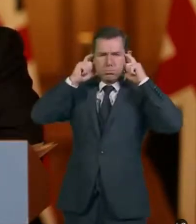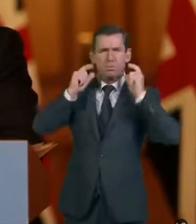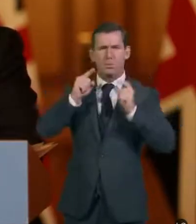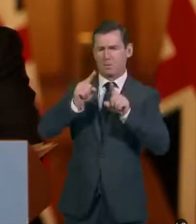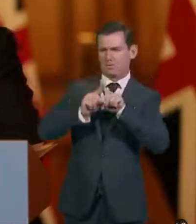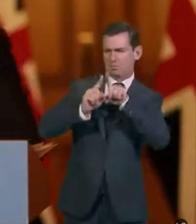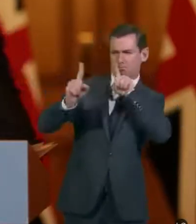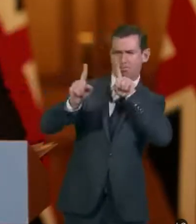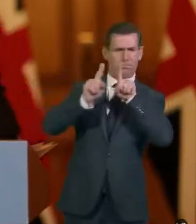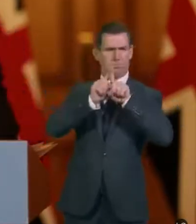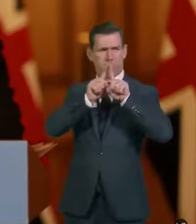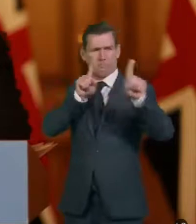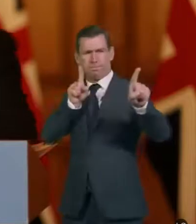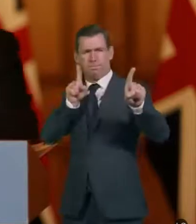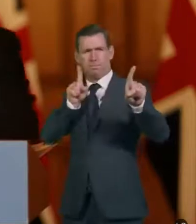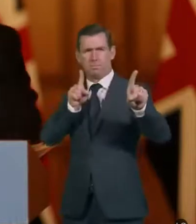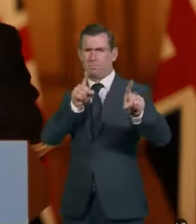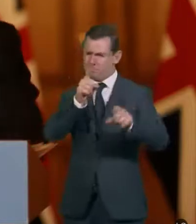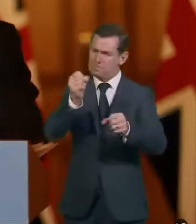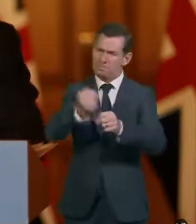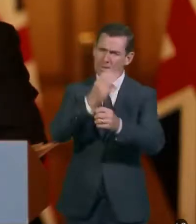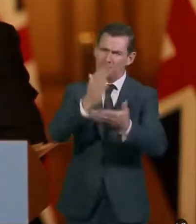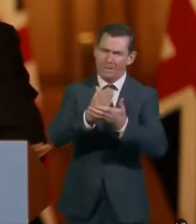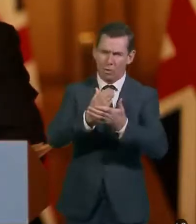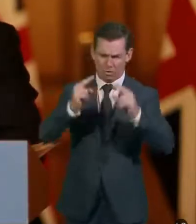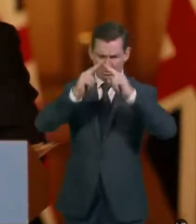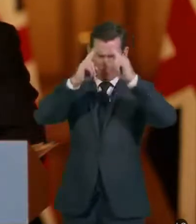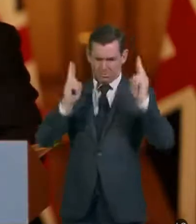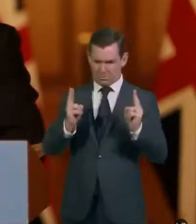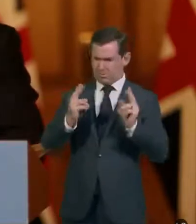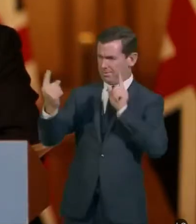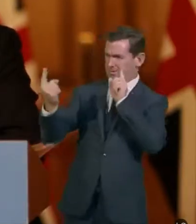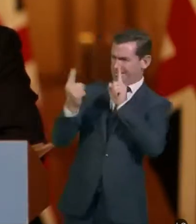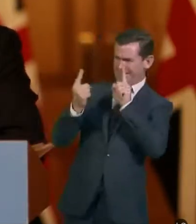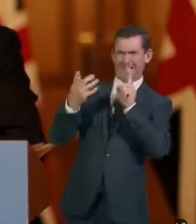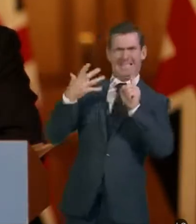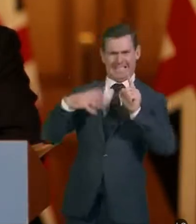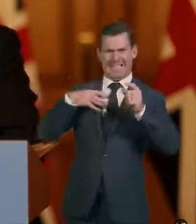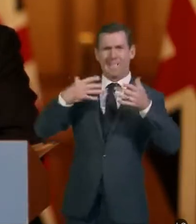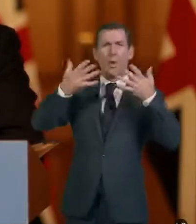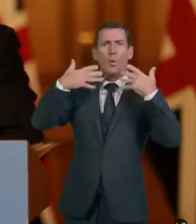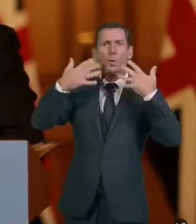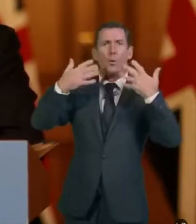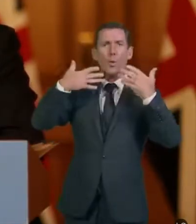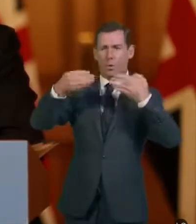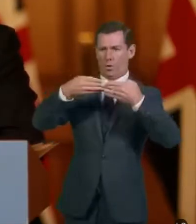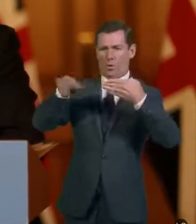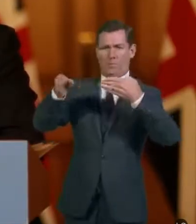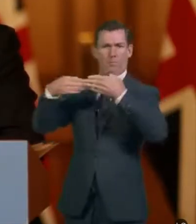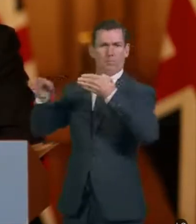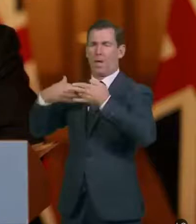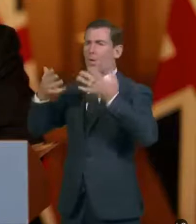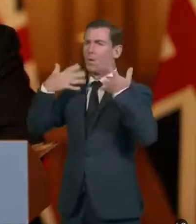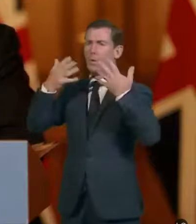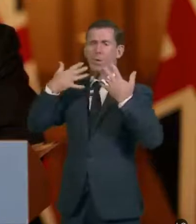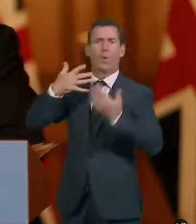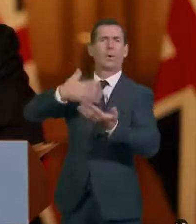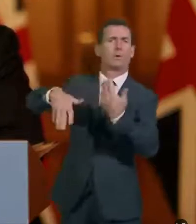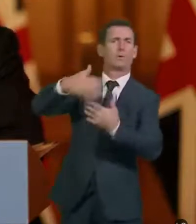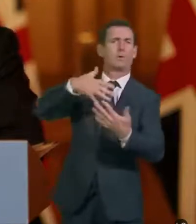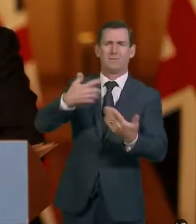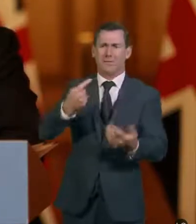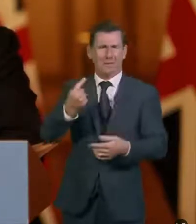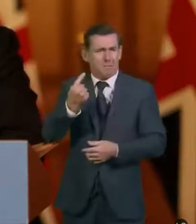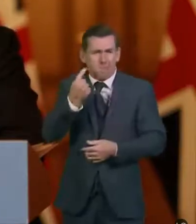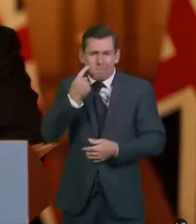ventilation when spending time indoors. If we all do these simple things, we'll protect each other from the virus and we